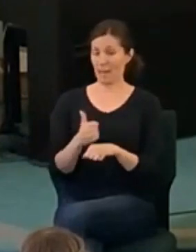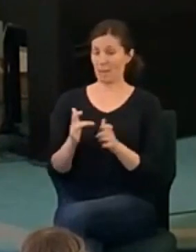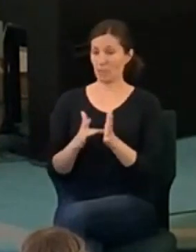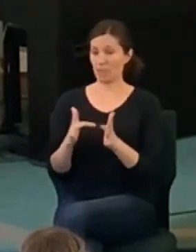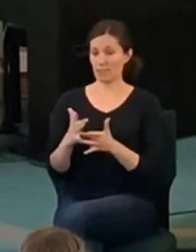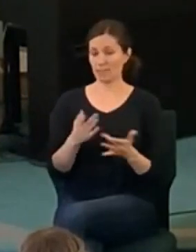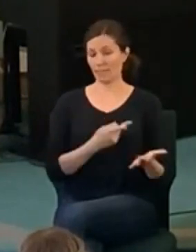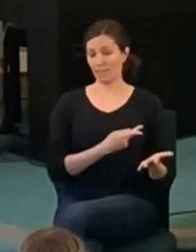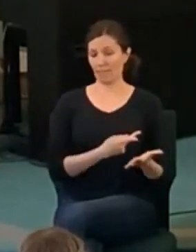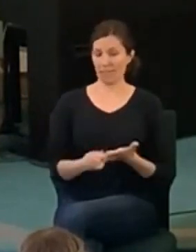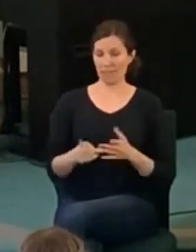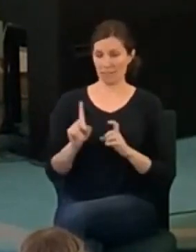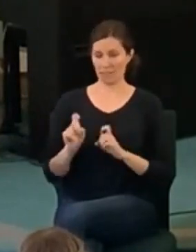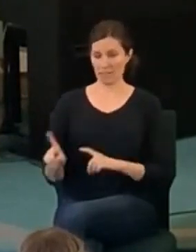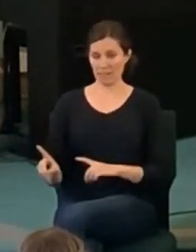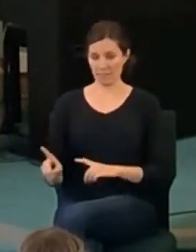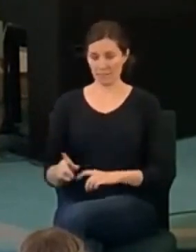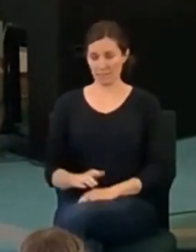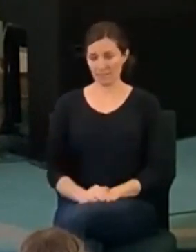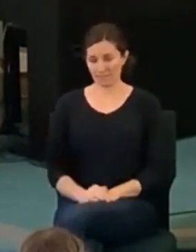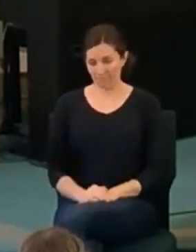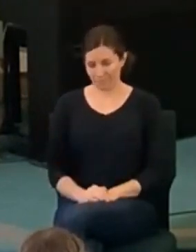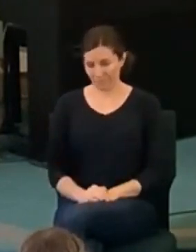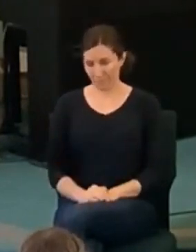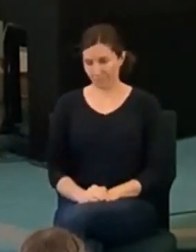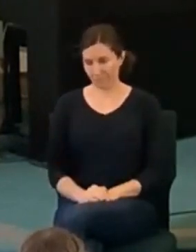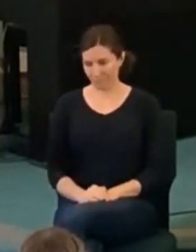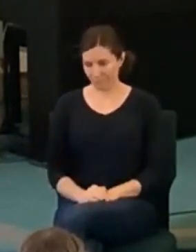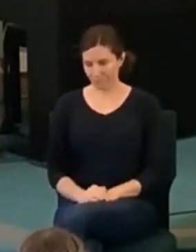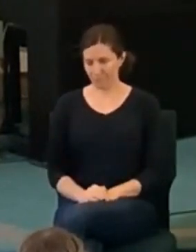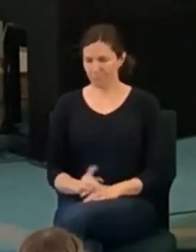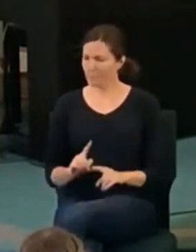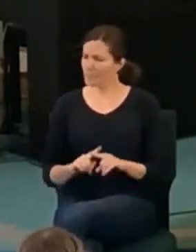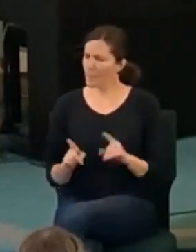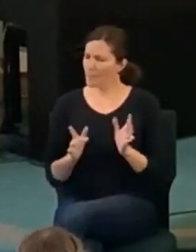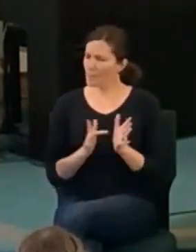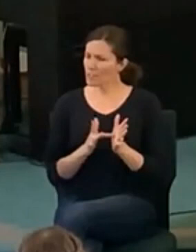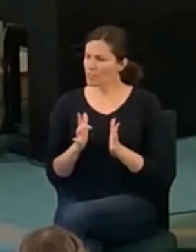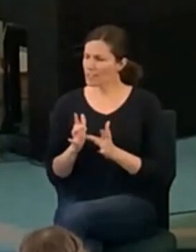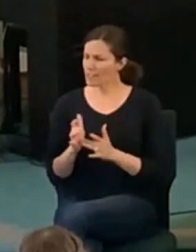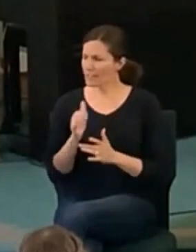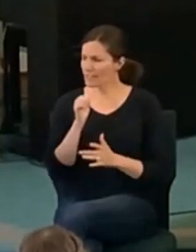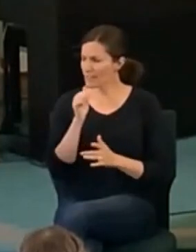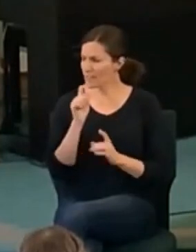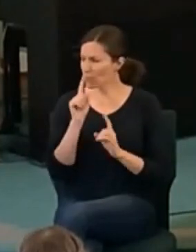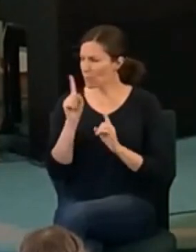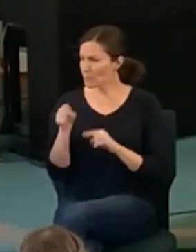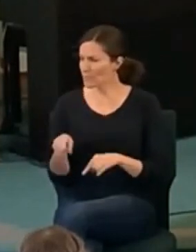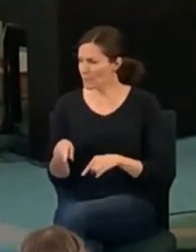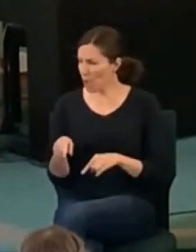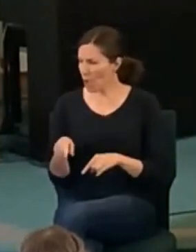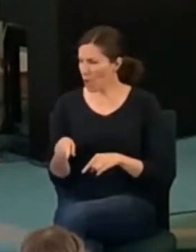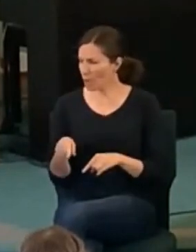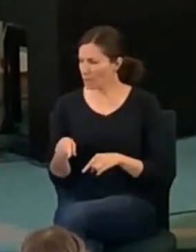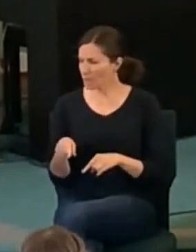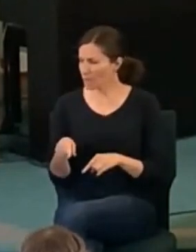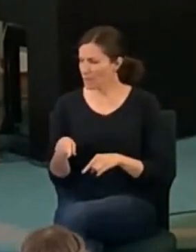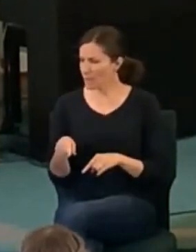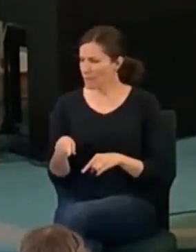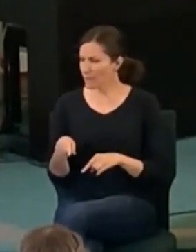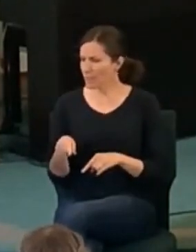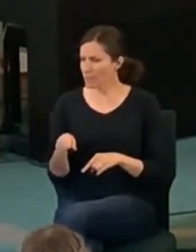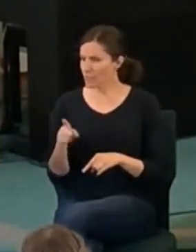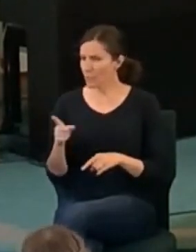class twice and failed both times. Me too. Me too. Right? And that's the same idea here, that